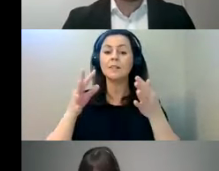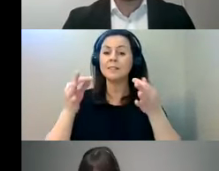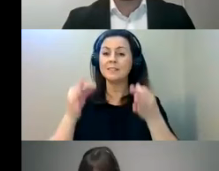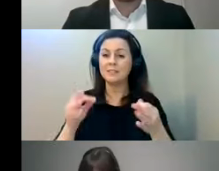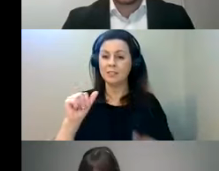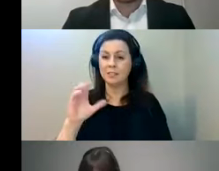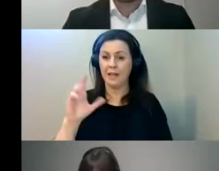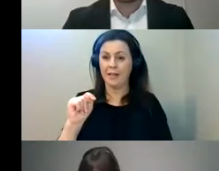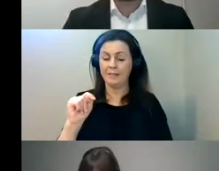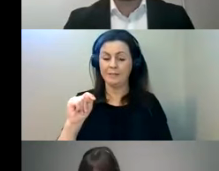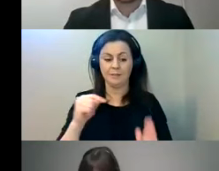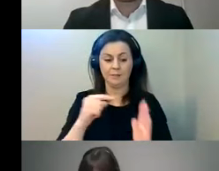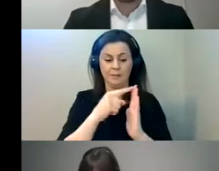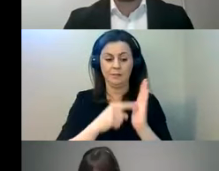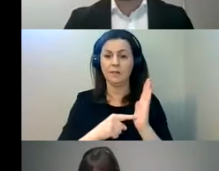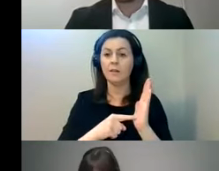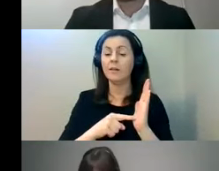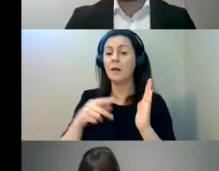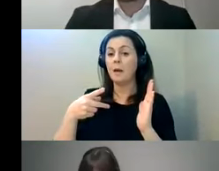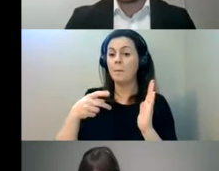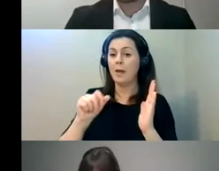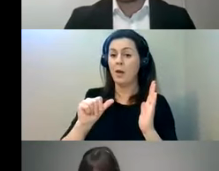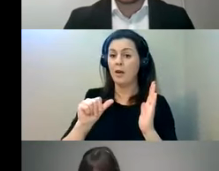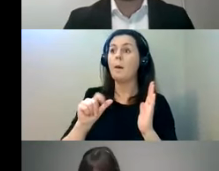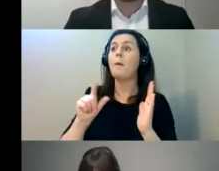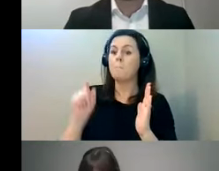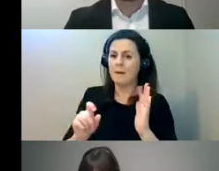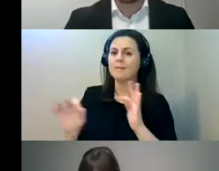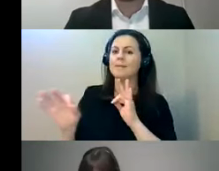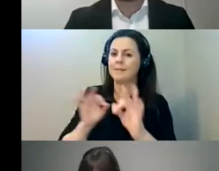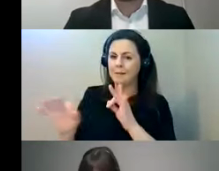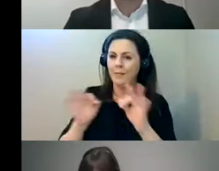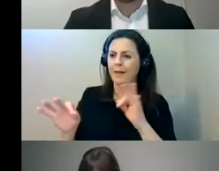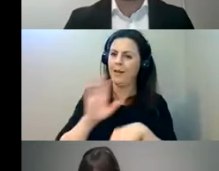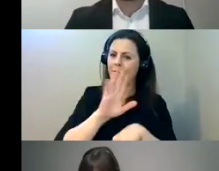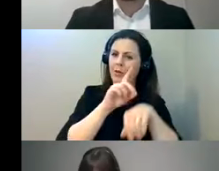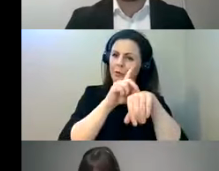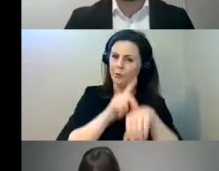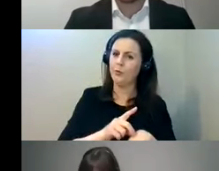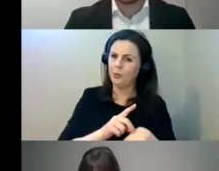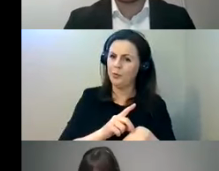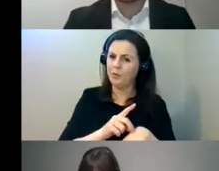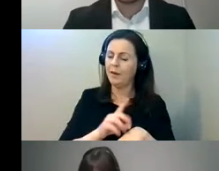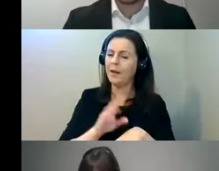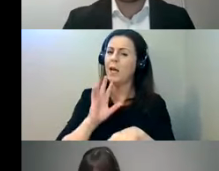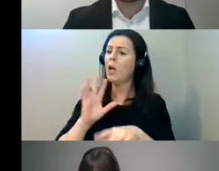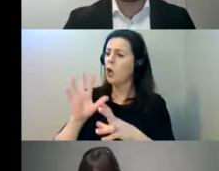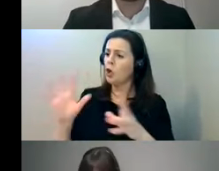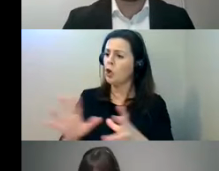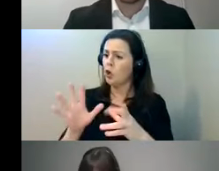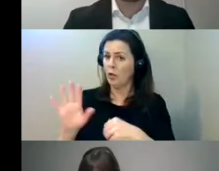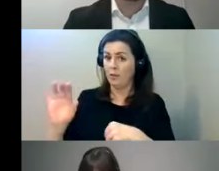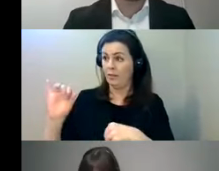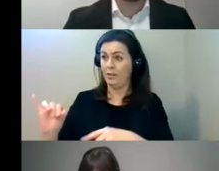must explain to the grantor the duties of the attorney and actually encourage the grantor's participation in